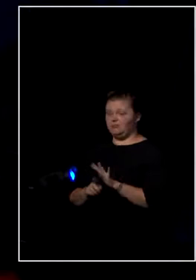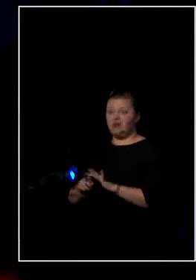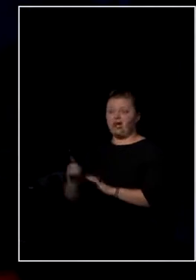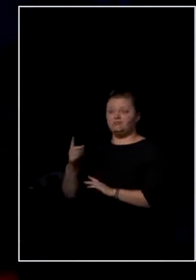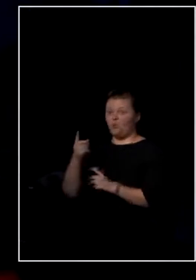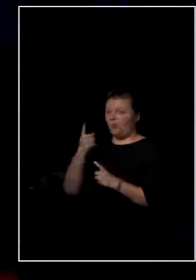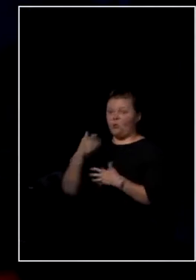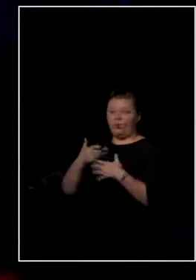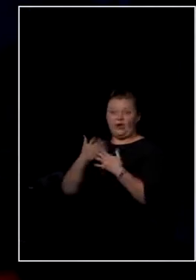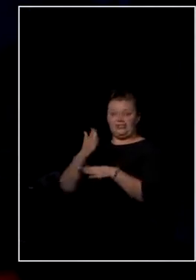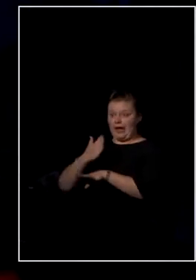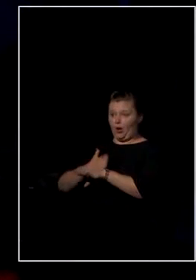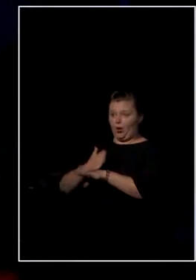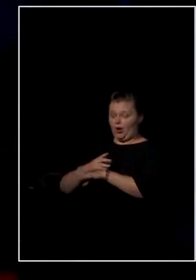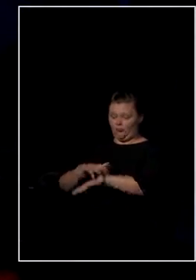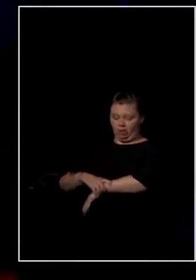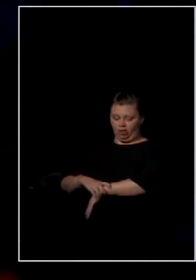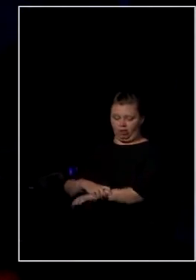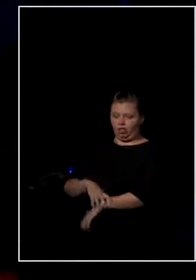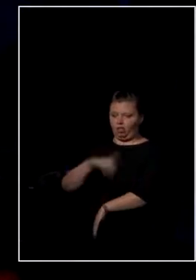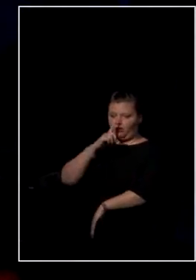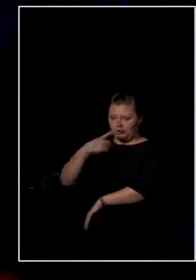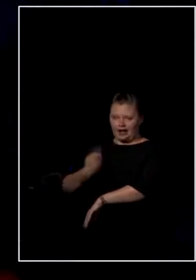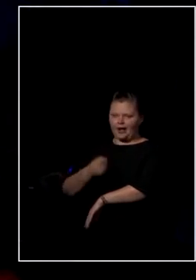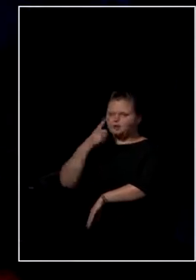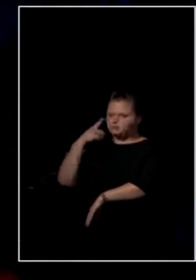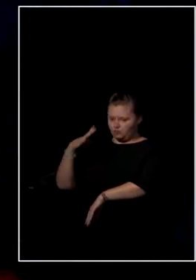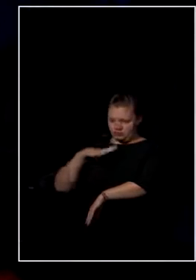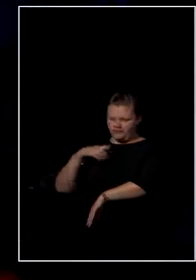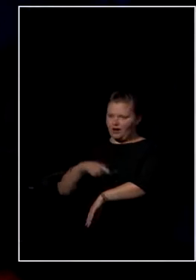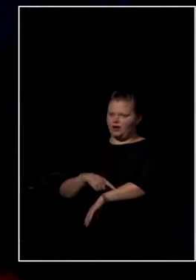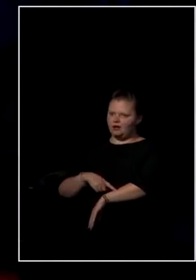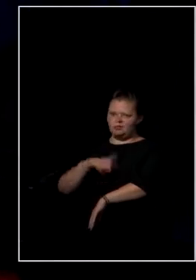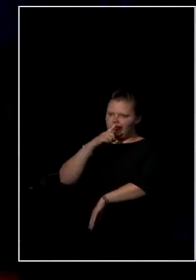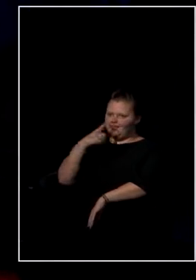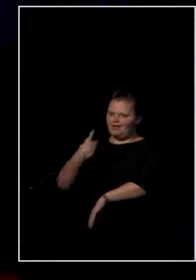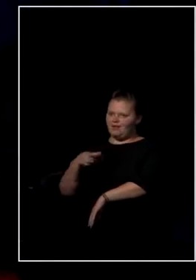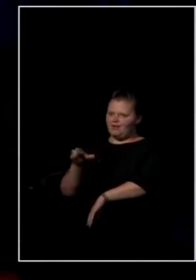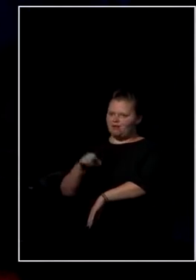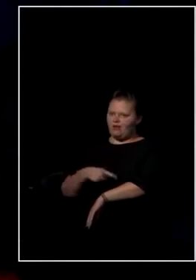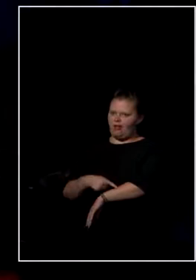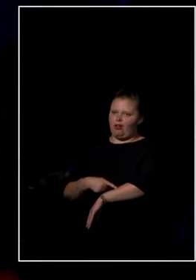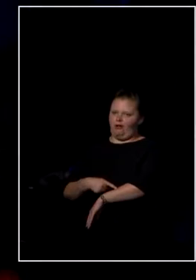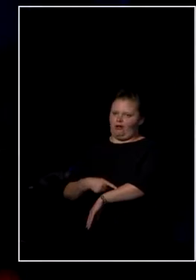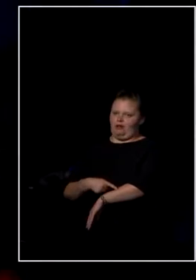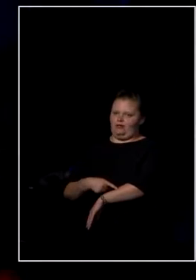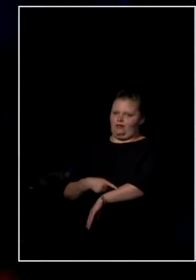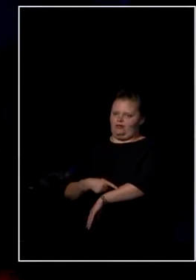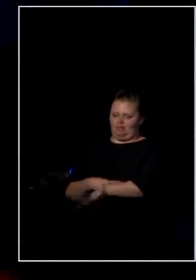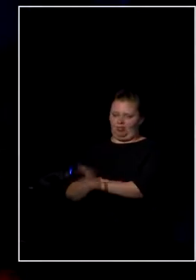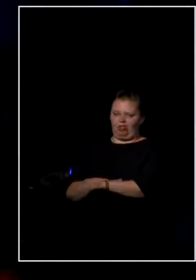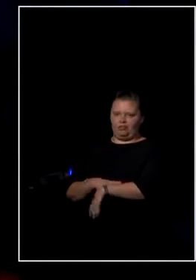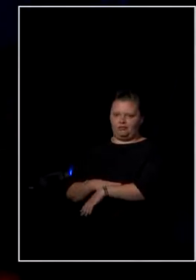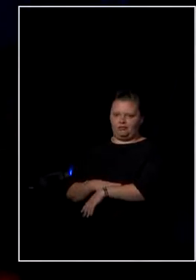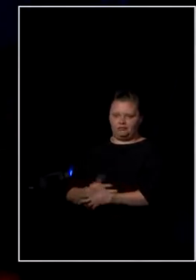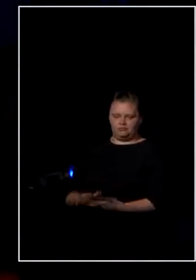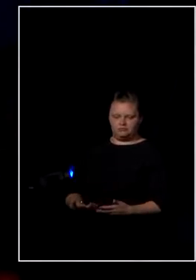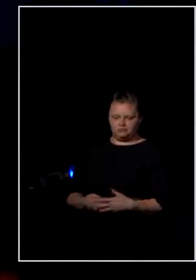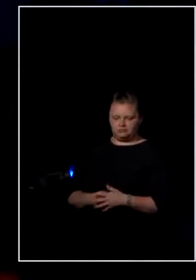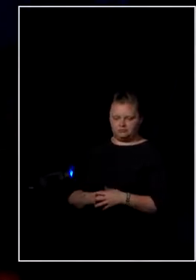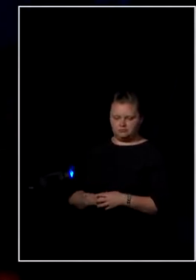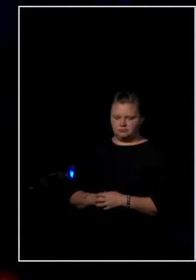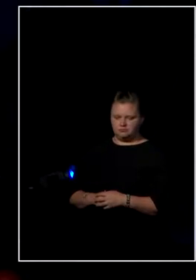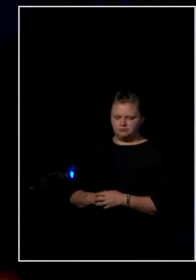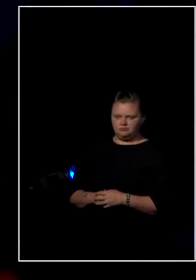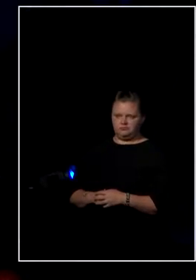work one day and couldn't move my arm. Just, you know, looks fine, but I no longer had any, it wasn't doing anything that it should,